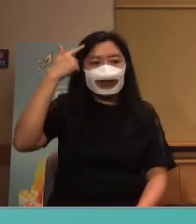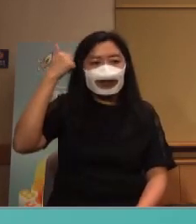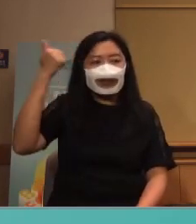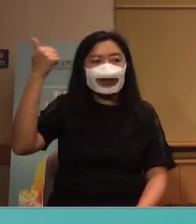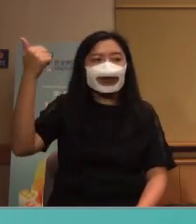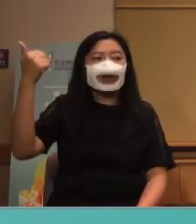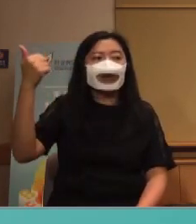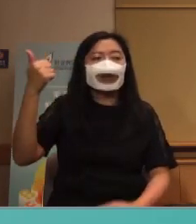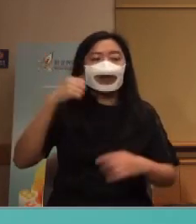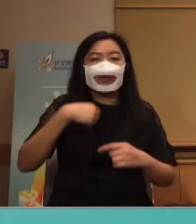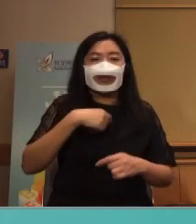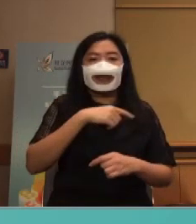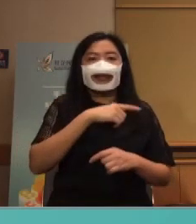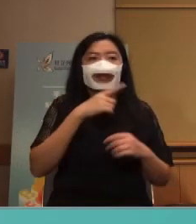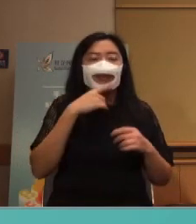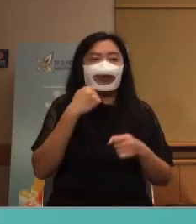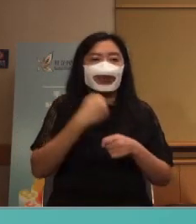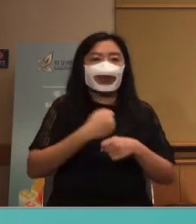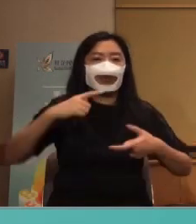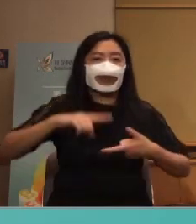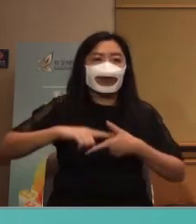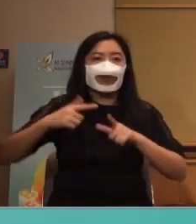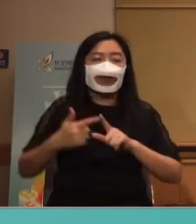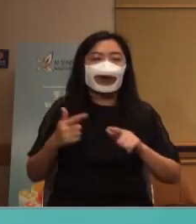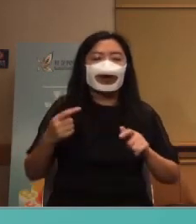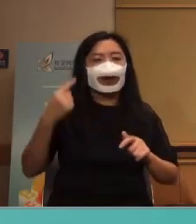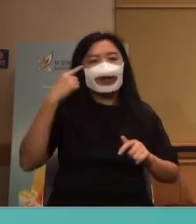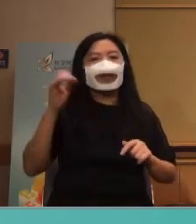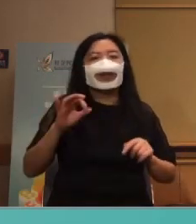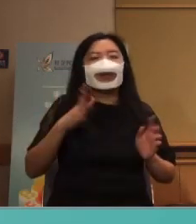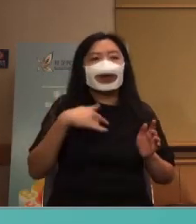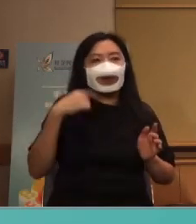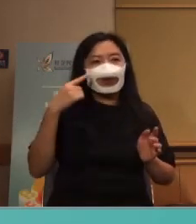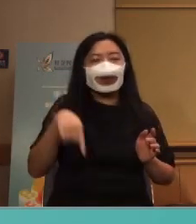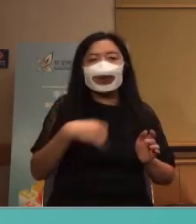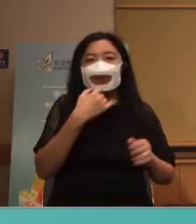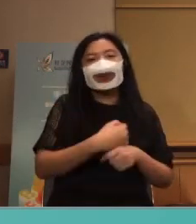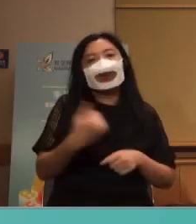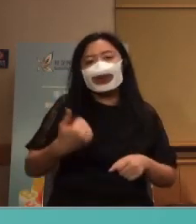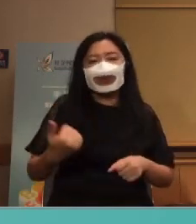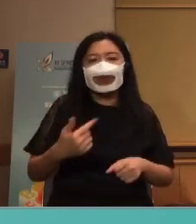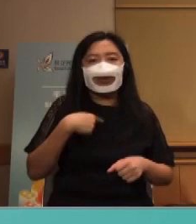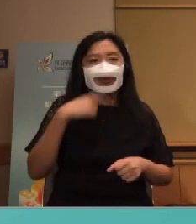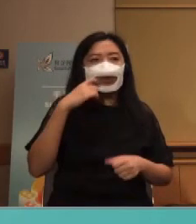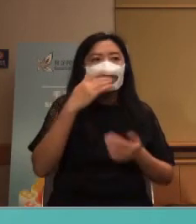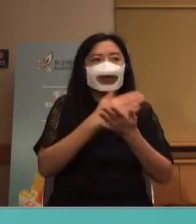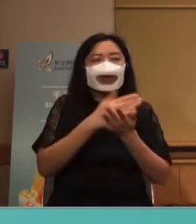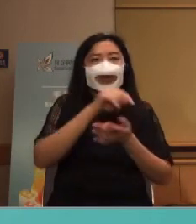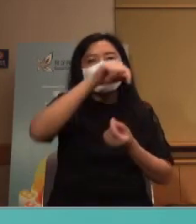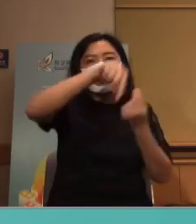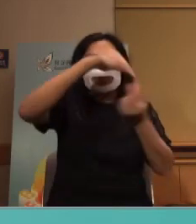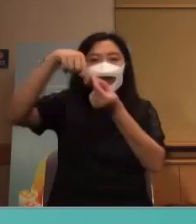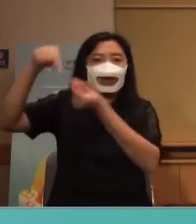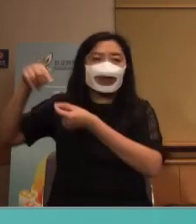Because like you're looking at like mass adoptions, like when all these market crash, when all like the hype, everything